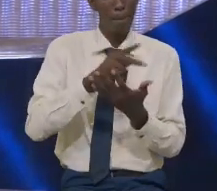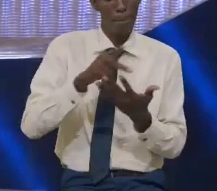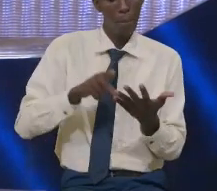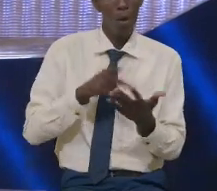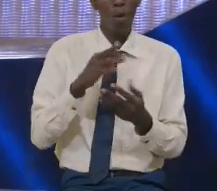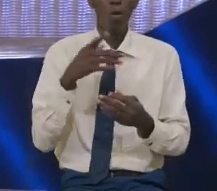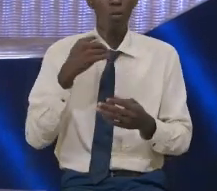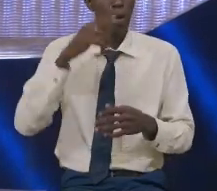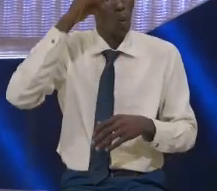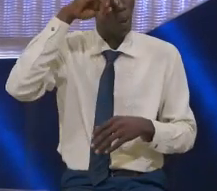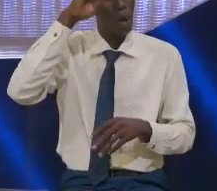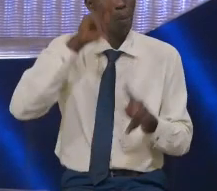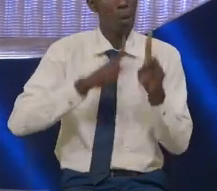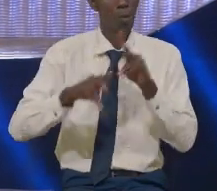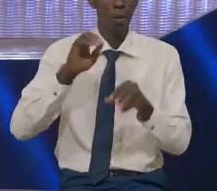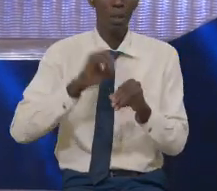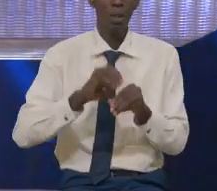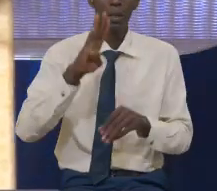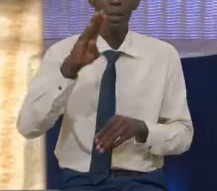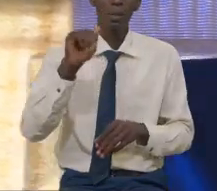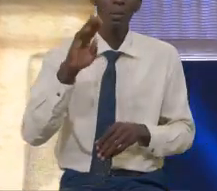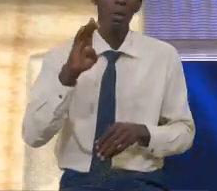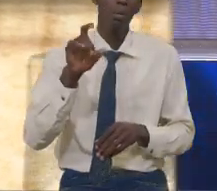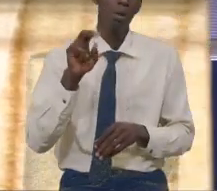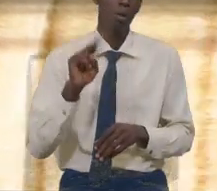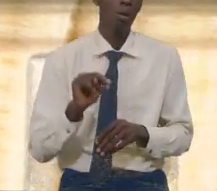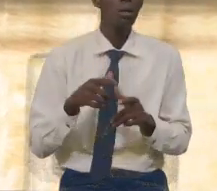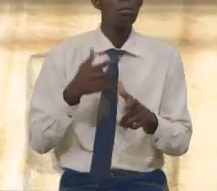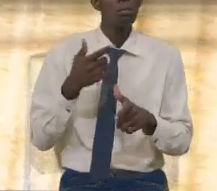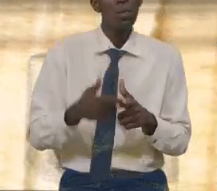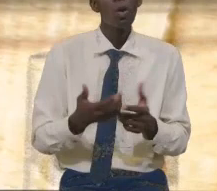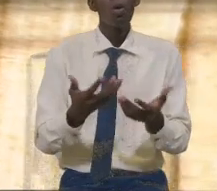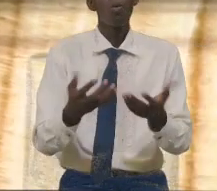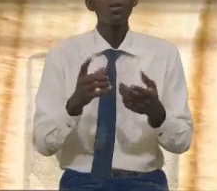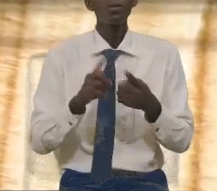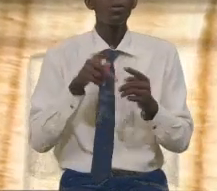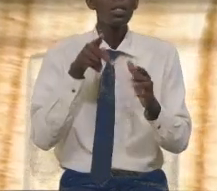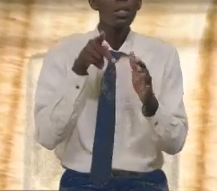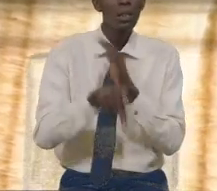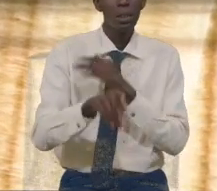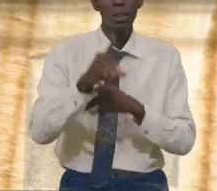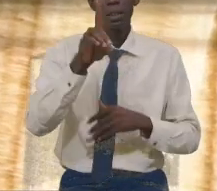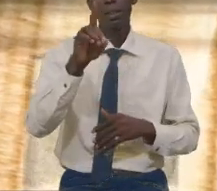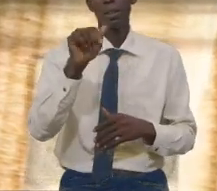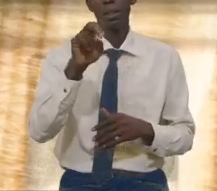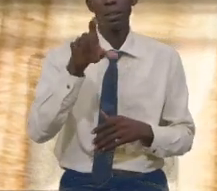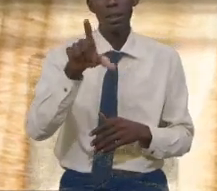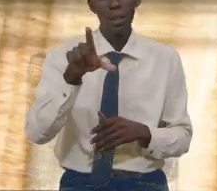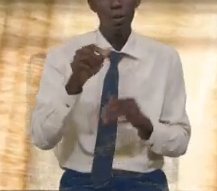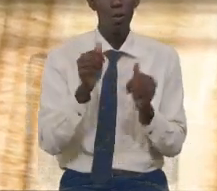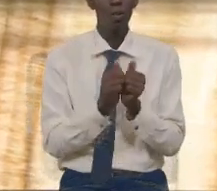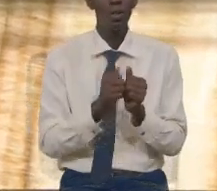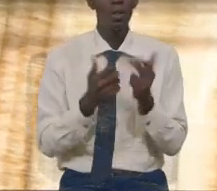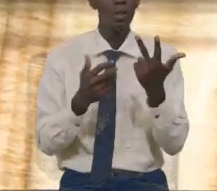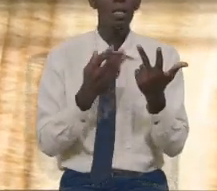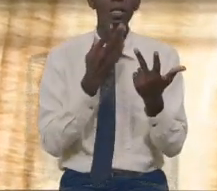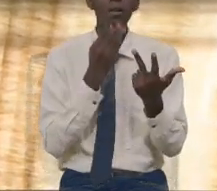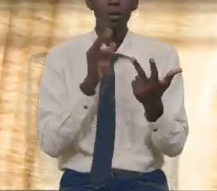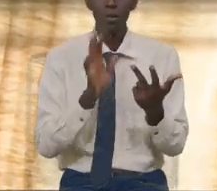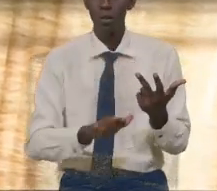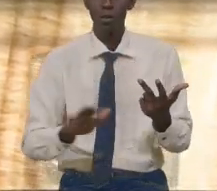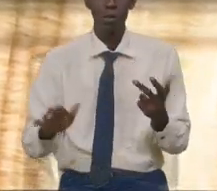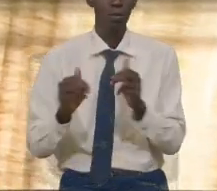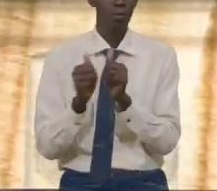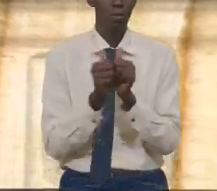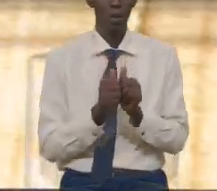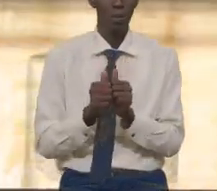wise men of Babylon. And so they wanted to kill Daniel, Shadrach, Meshach, and